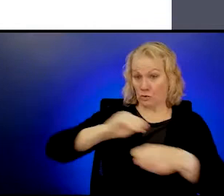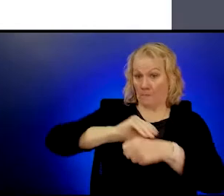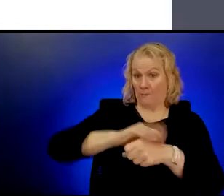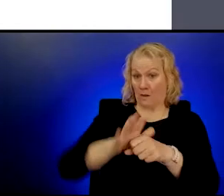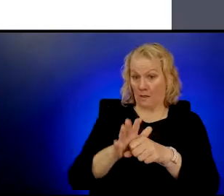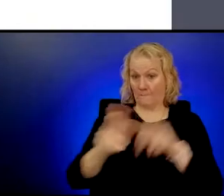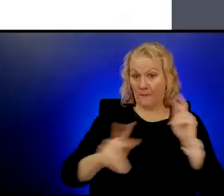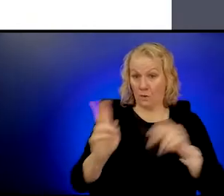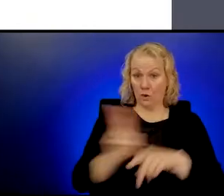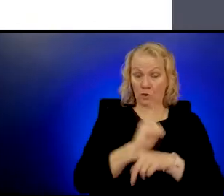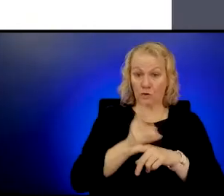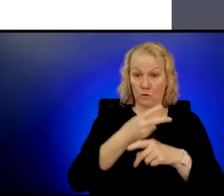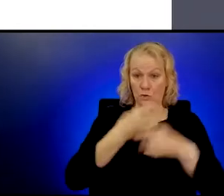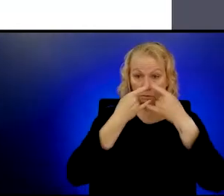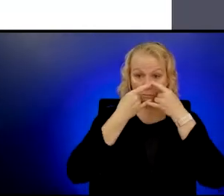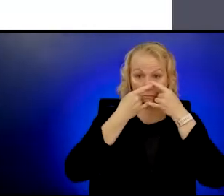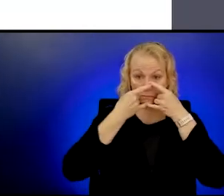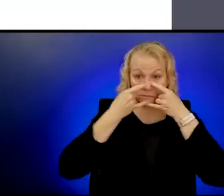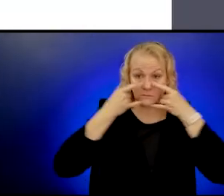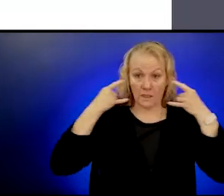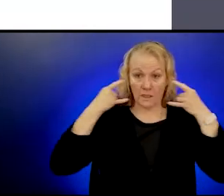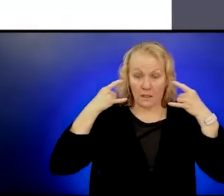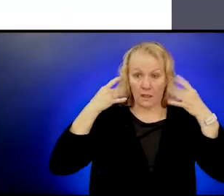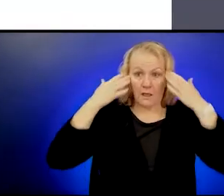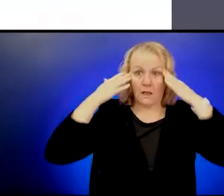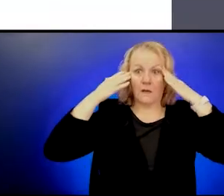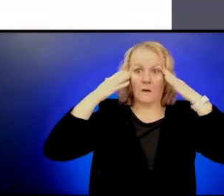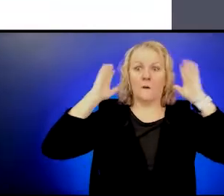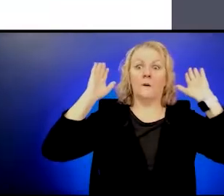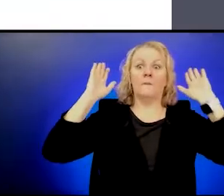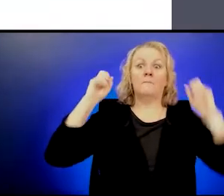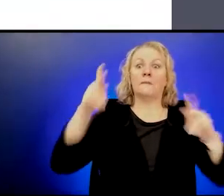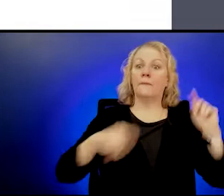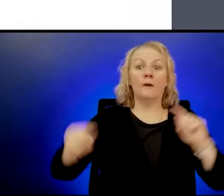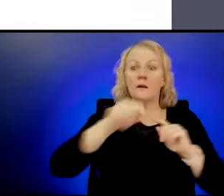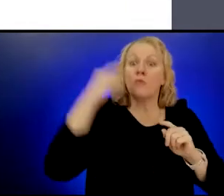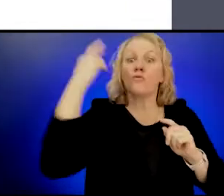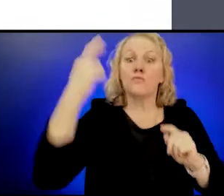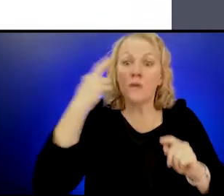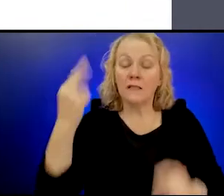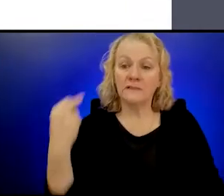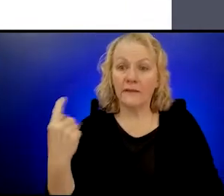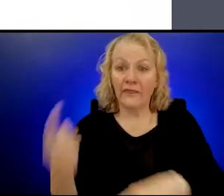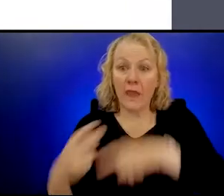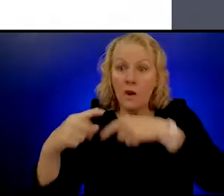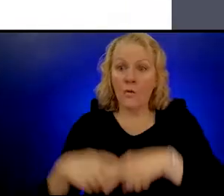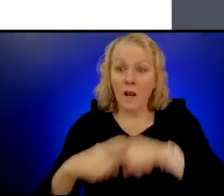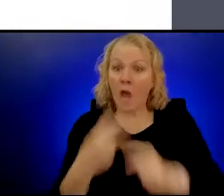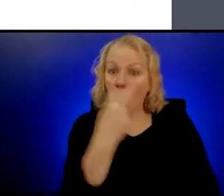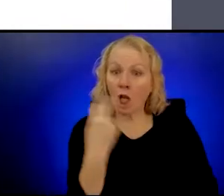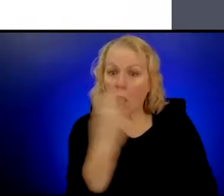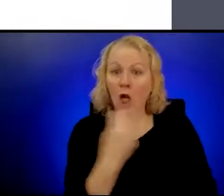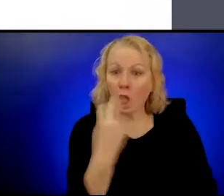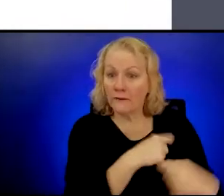were wearing face coverings, we found lots of people that didn't know that they'd been reading lips for a really long time.